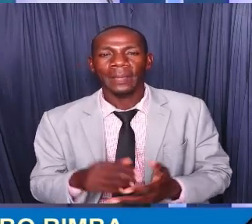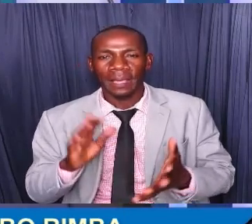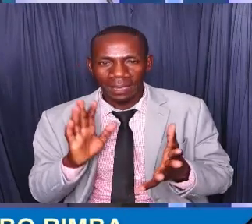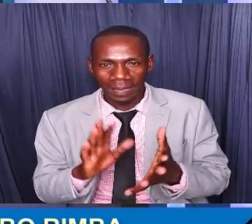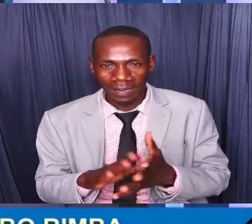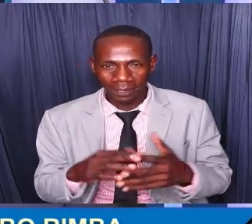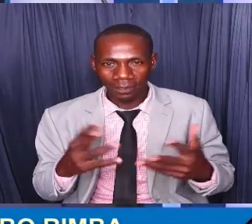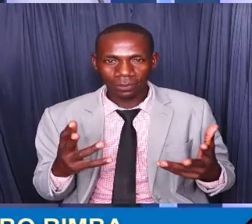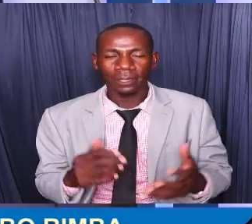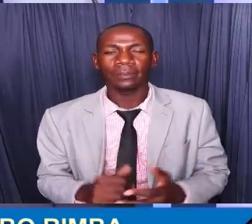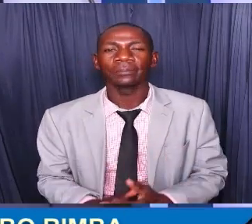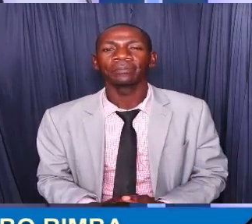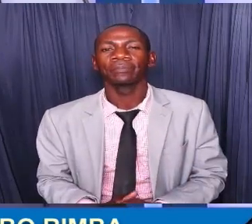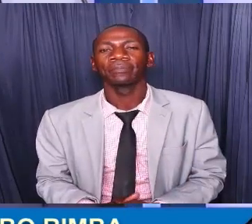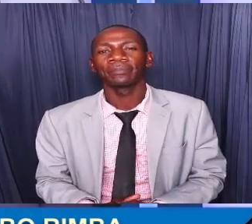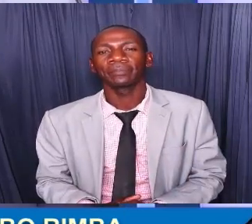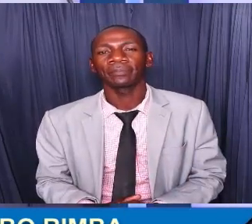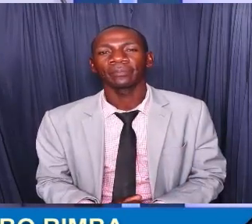Hallelujah.